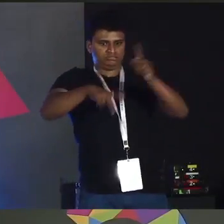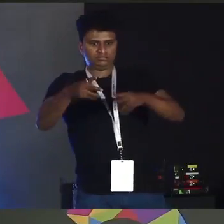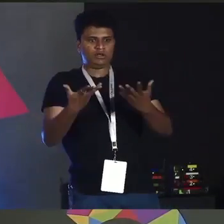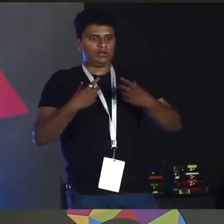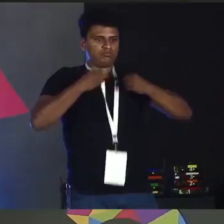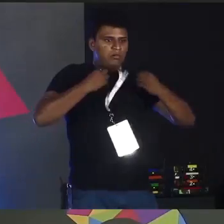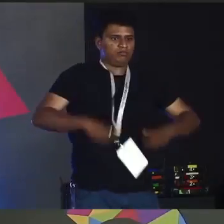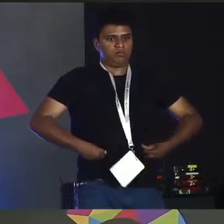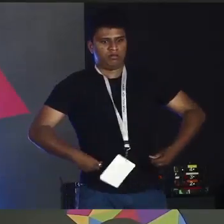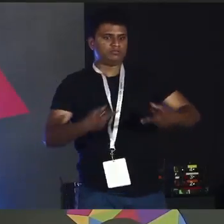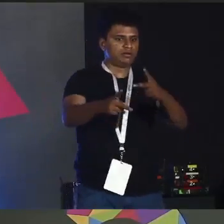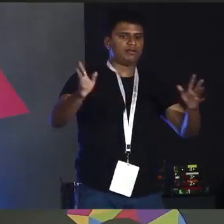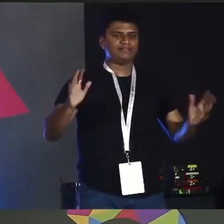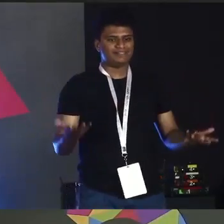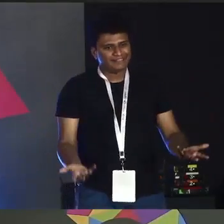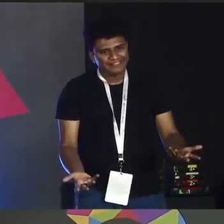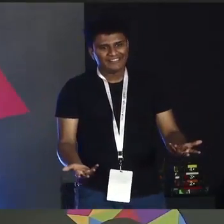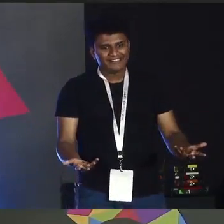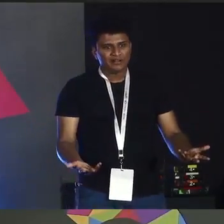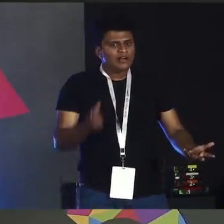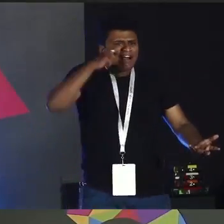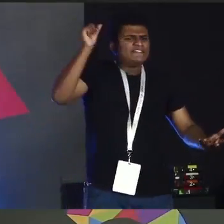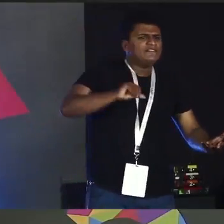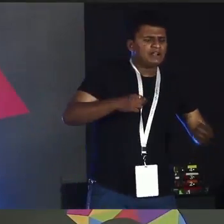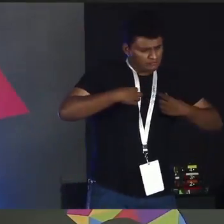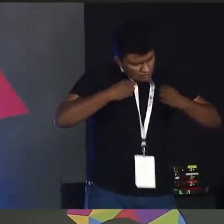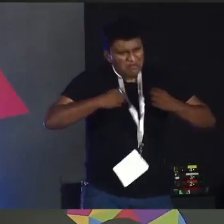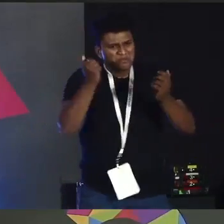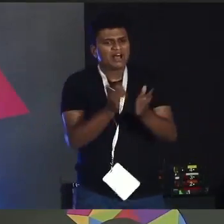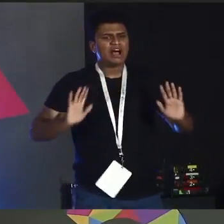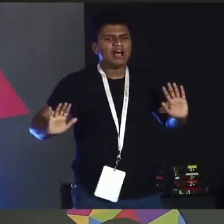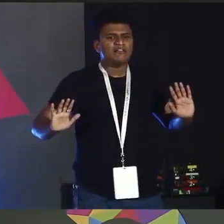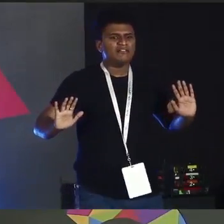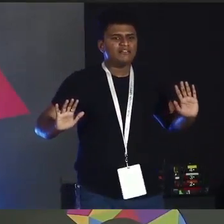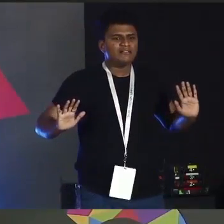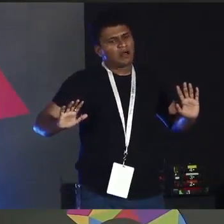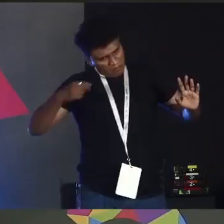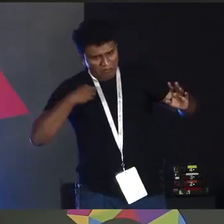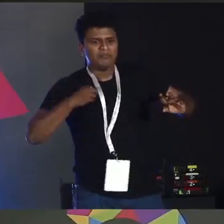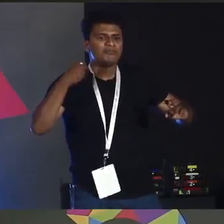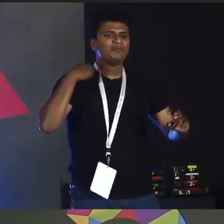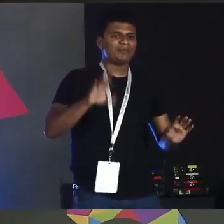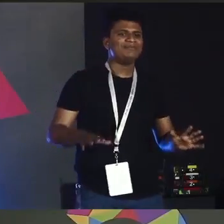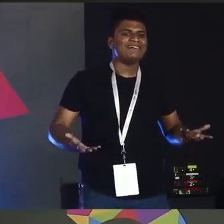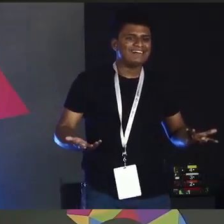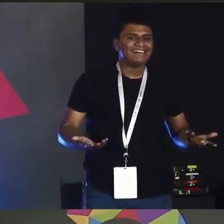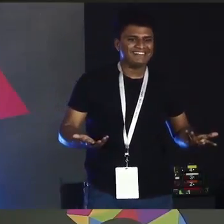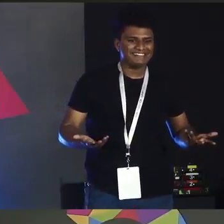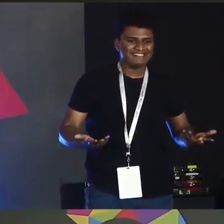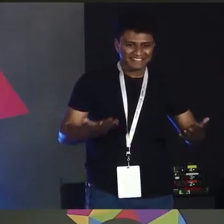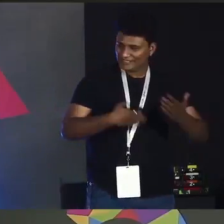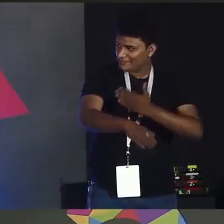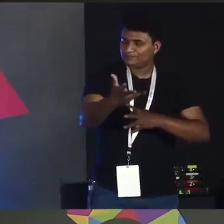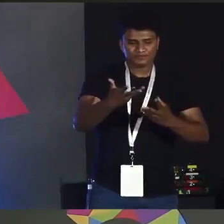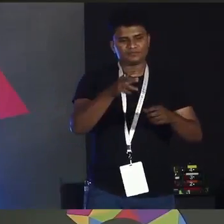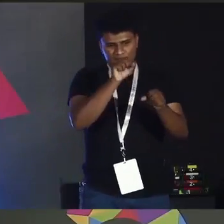because we never understood that clothing is also an issue, and winters are also a disaster. We started working with